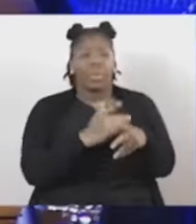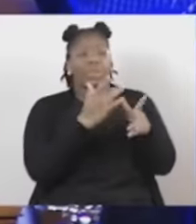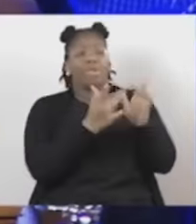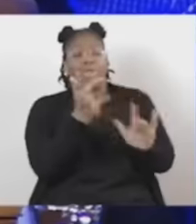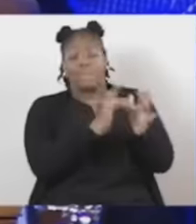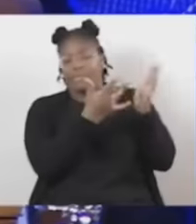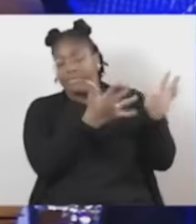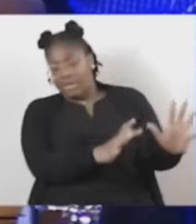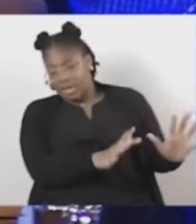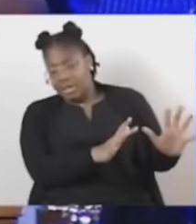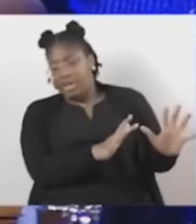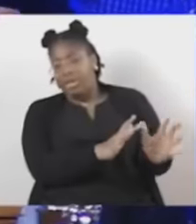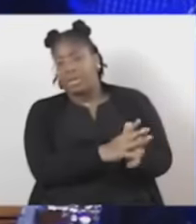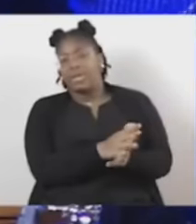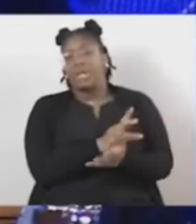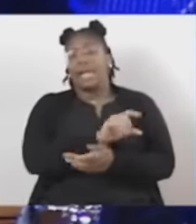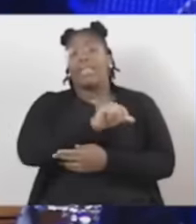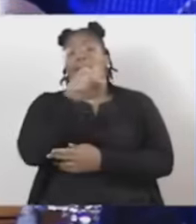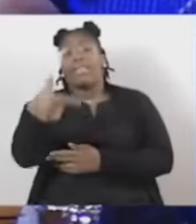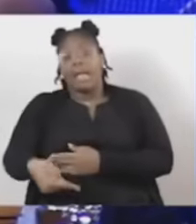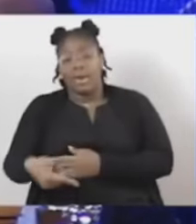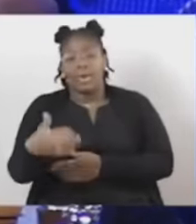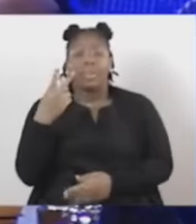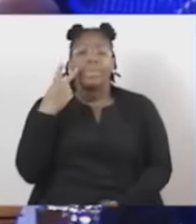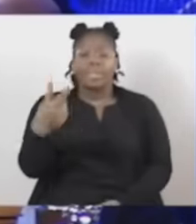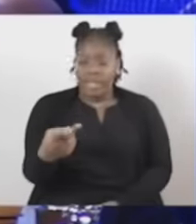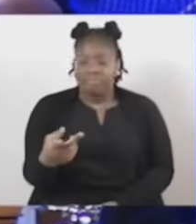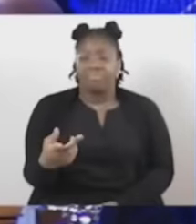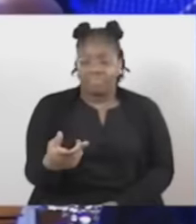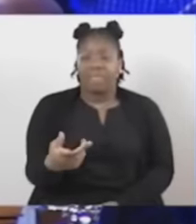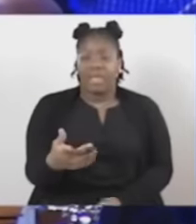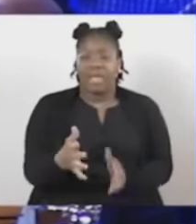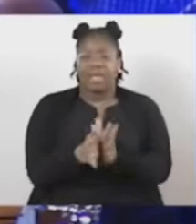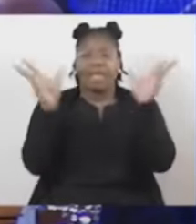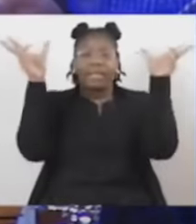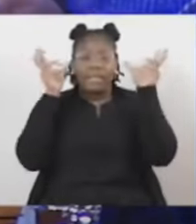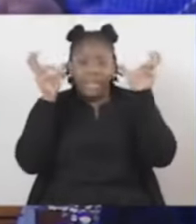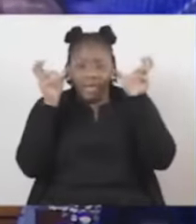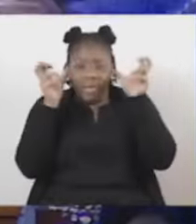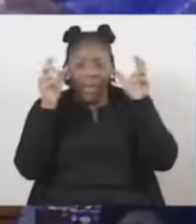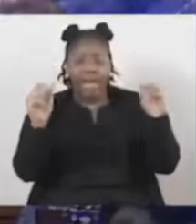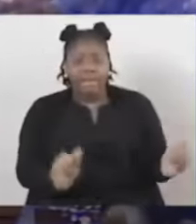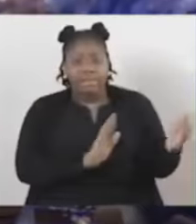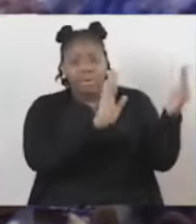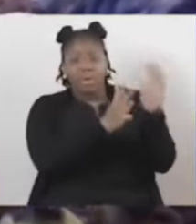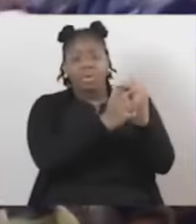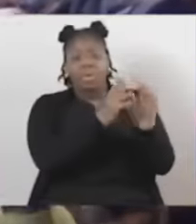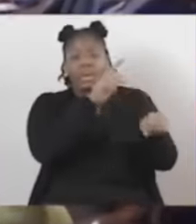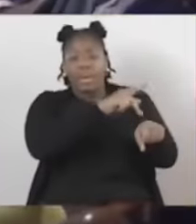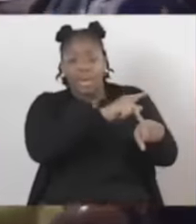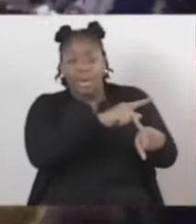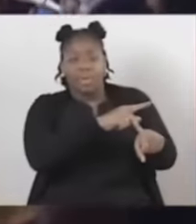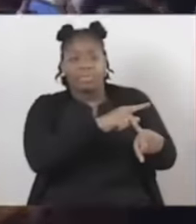not many verses later that the loose thread in his life has been pulled on, until Peter is now a separated garment at the